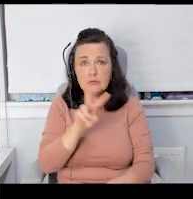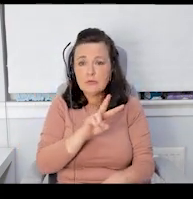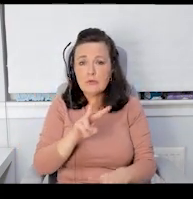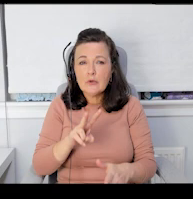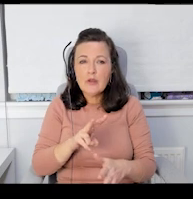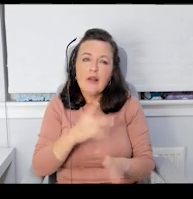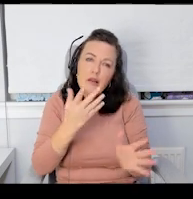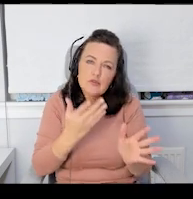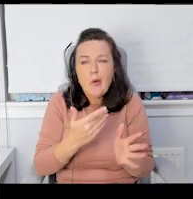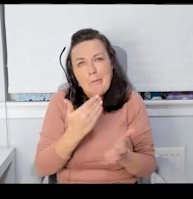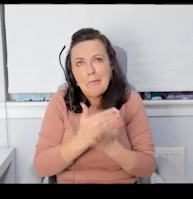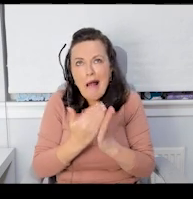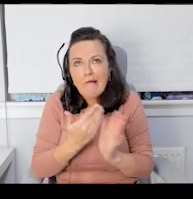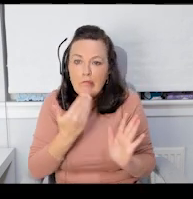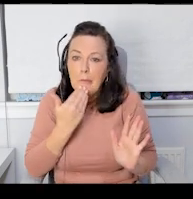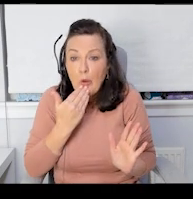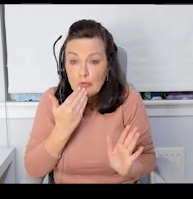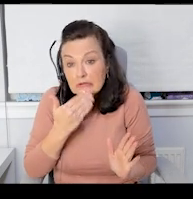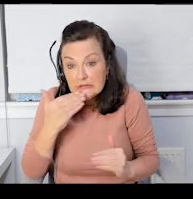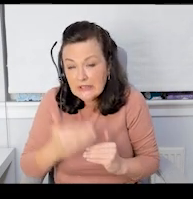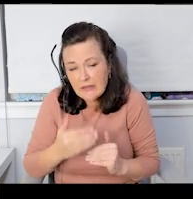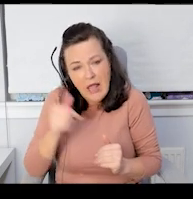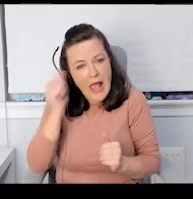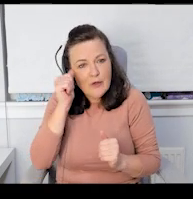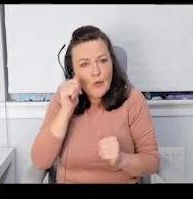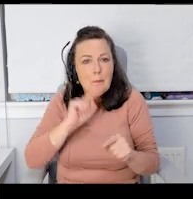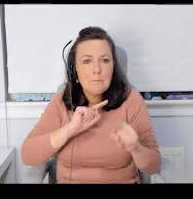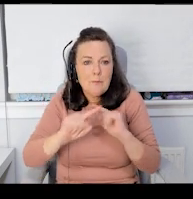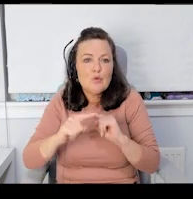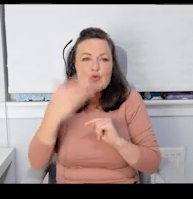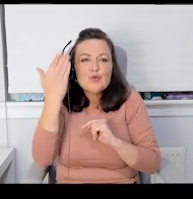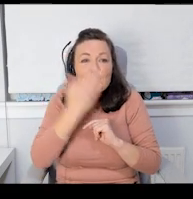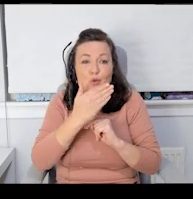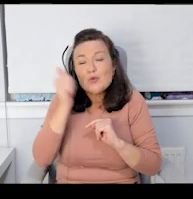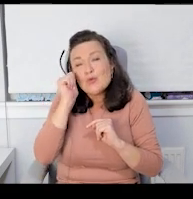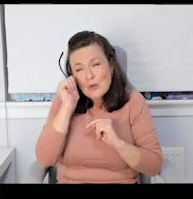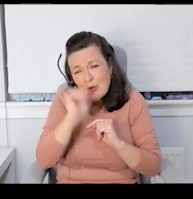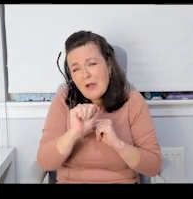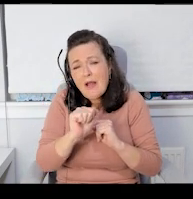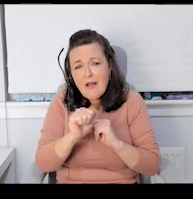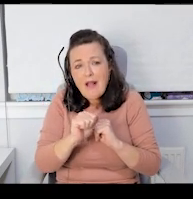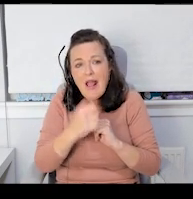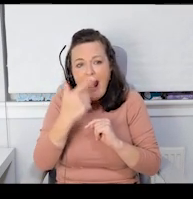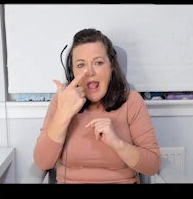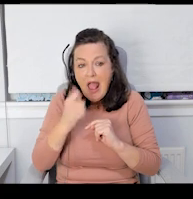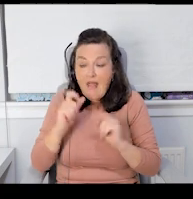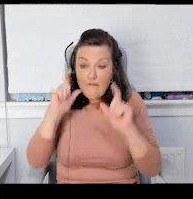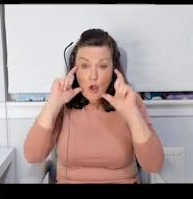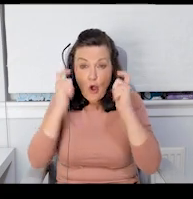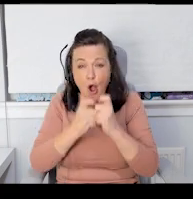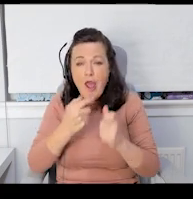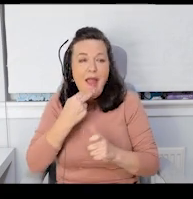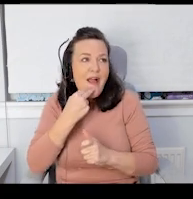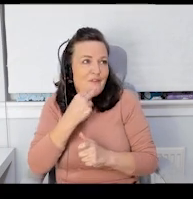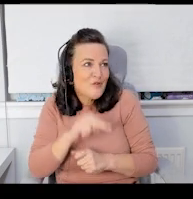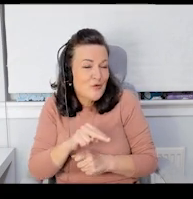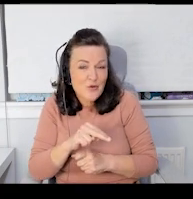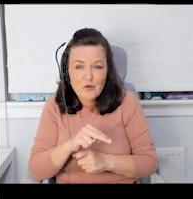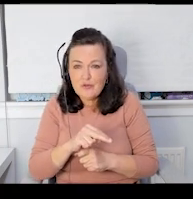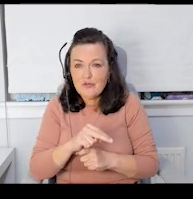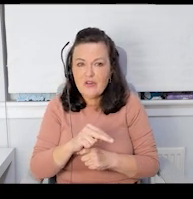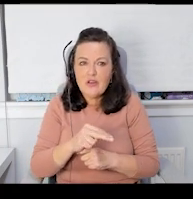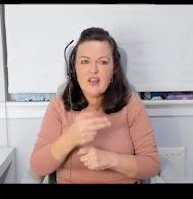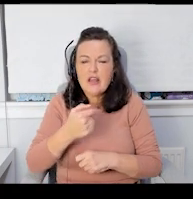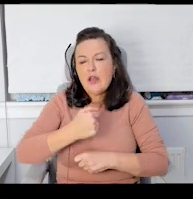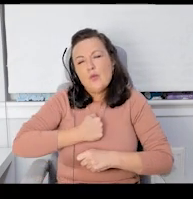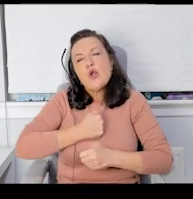in terms of the boring side, the practical, I'm sure any school that delivers Foundation Apprenticeships, you'll have your college afternoons.